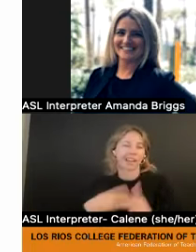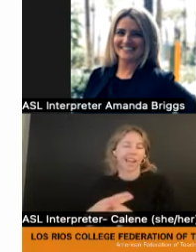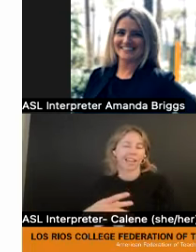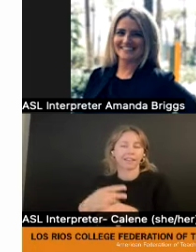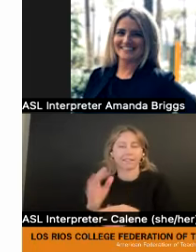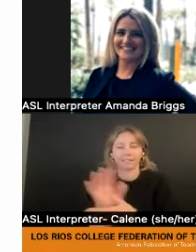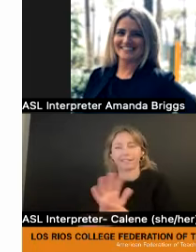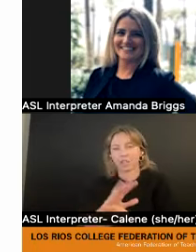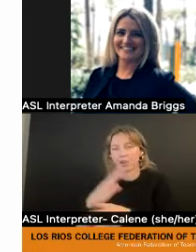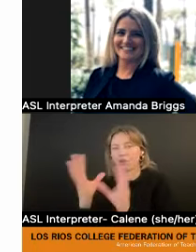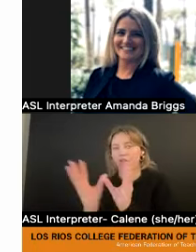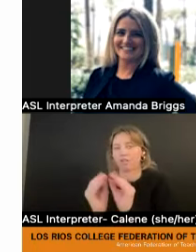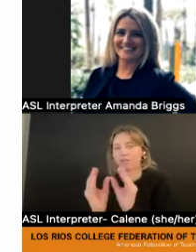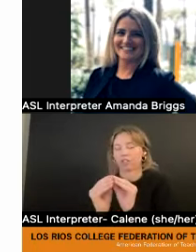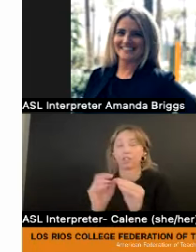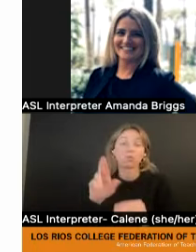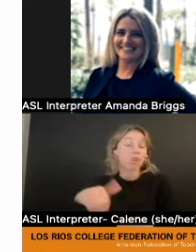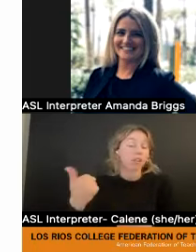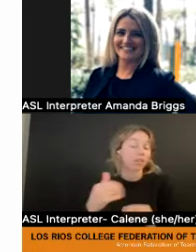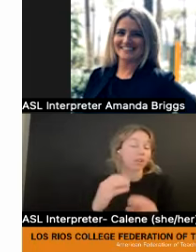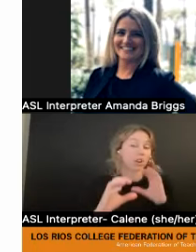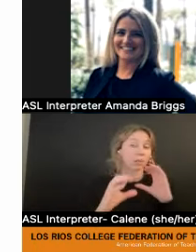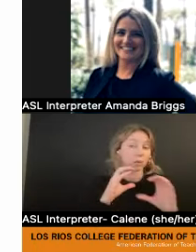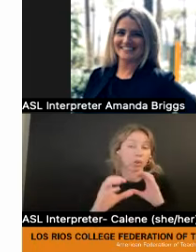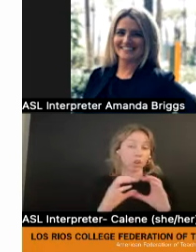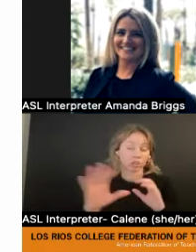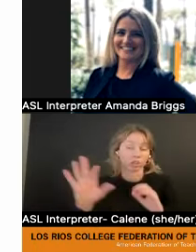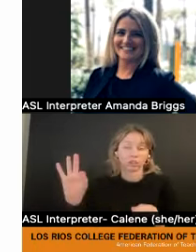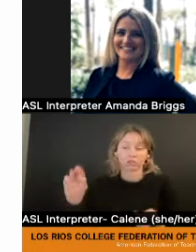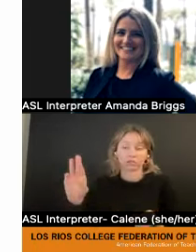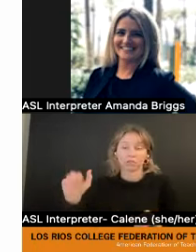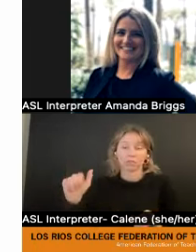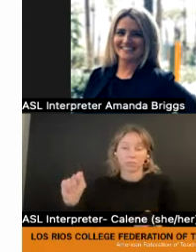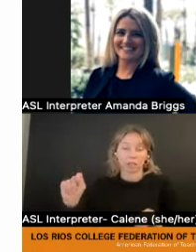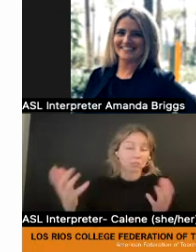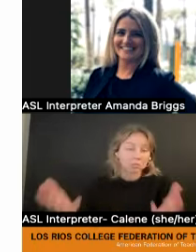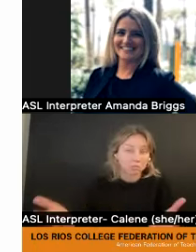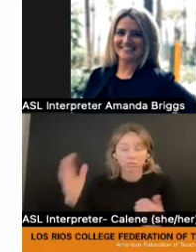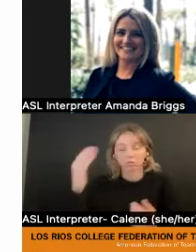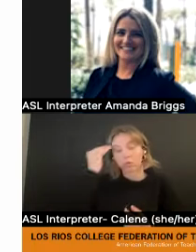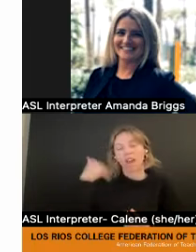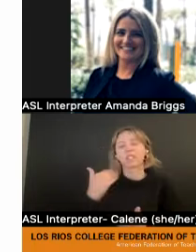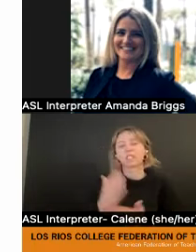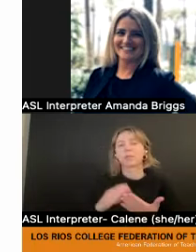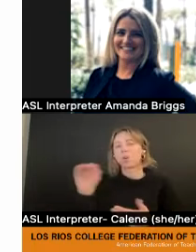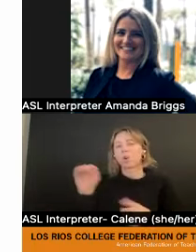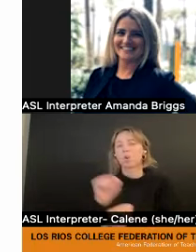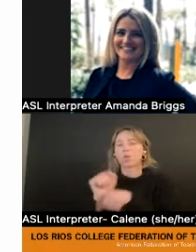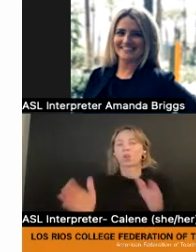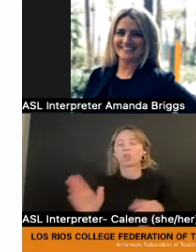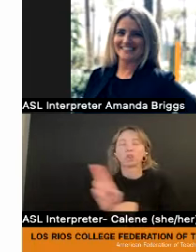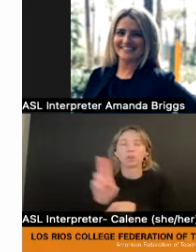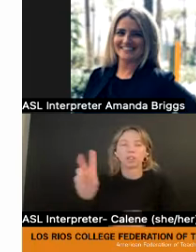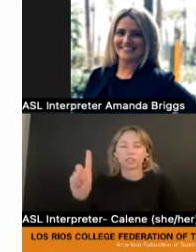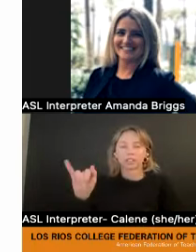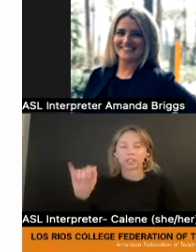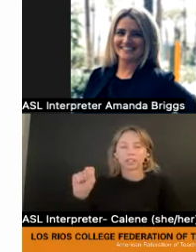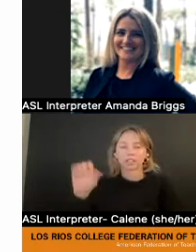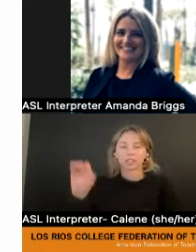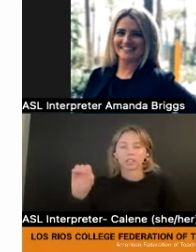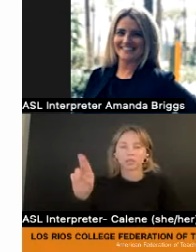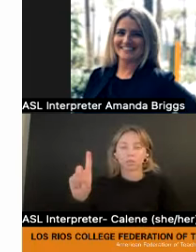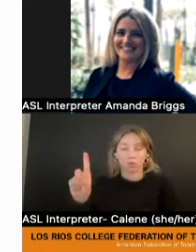offer other communication formats. So hypothetically, I know that I have colleagues that use Discord. What they will do